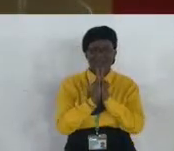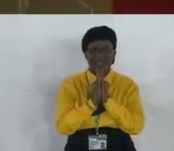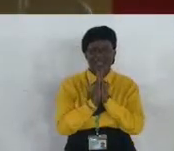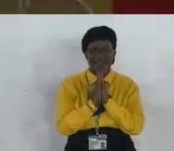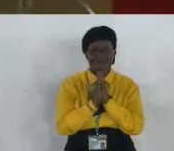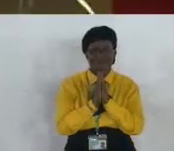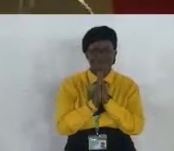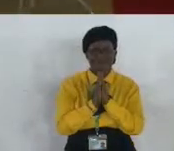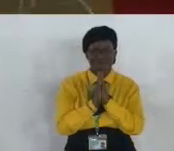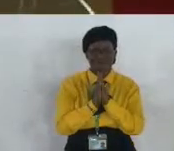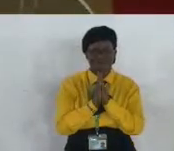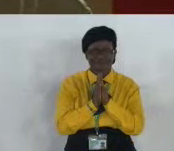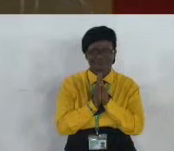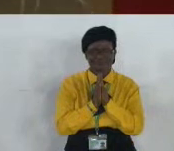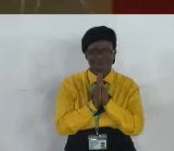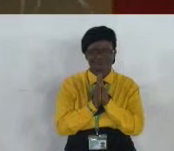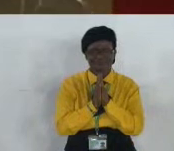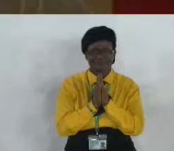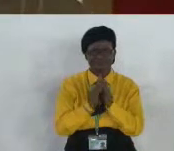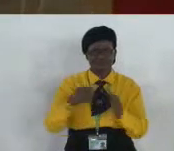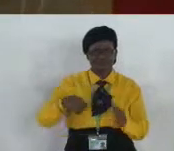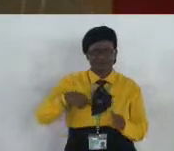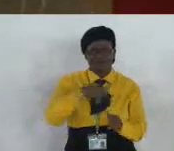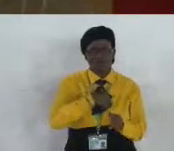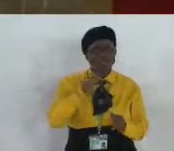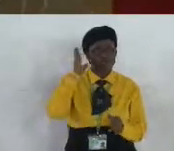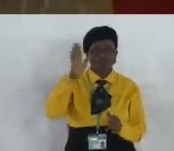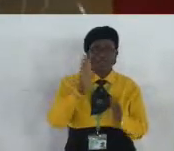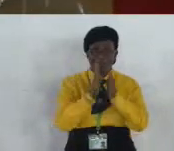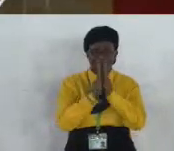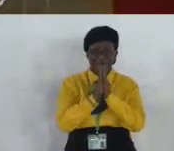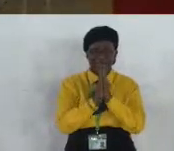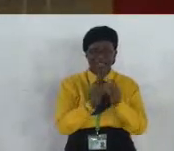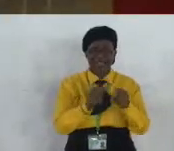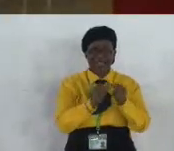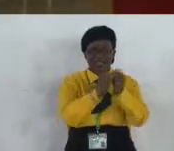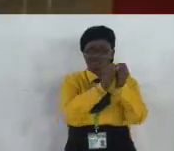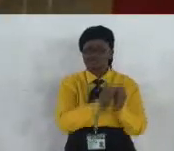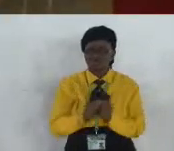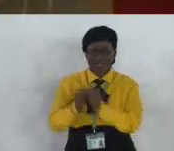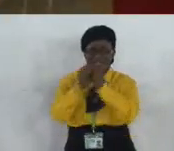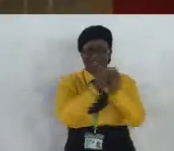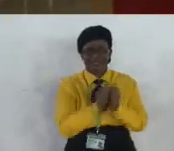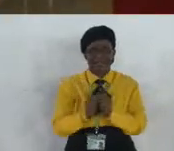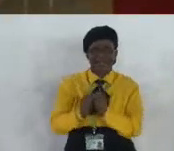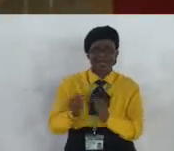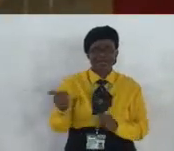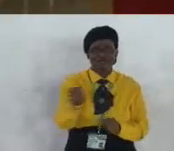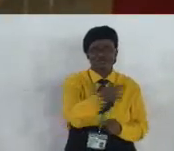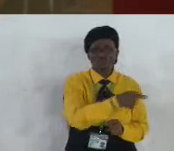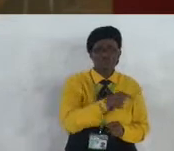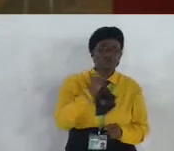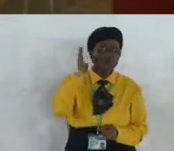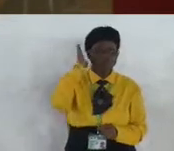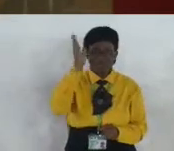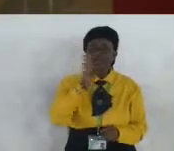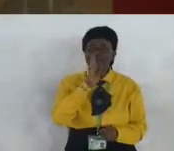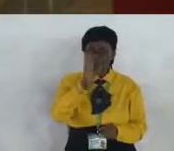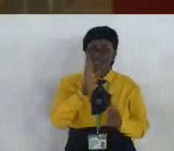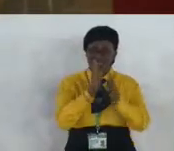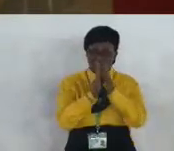And we're going to pray together. You will be praying, I will be praying.